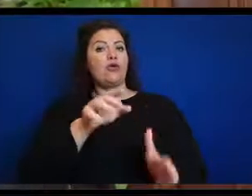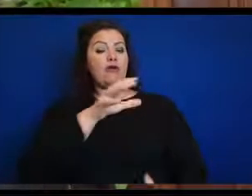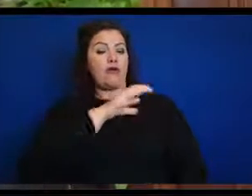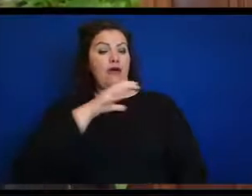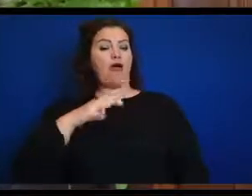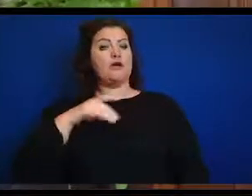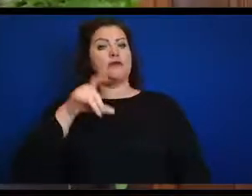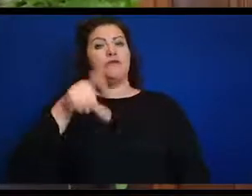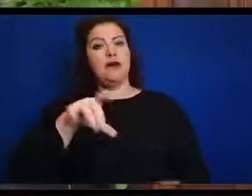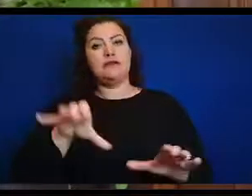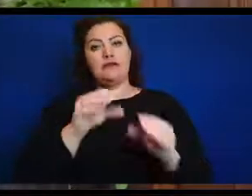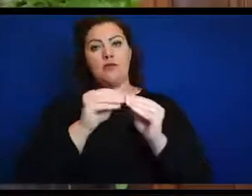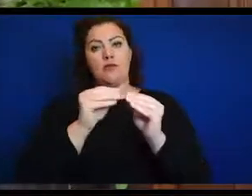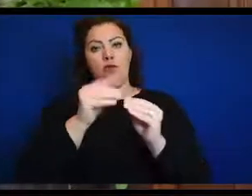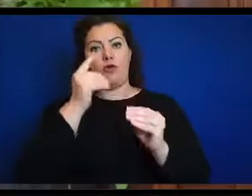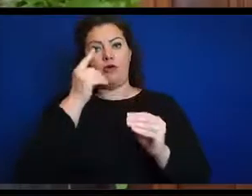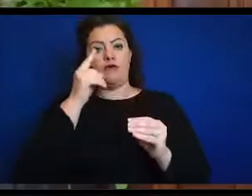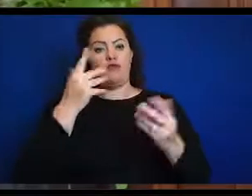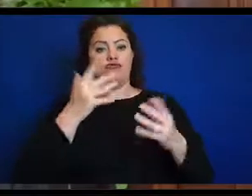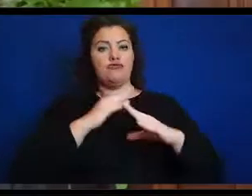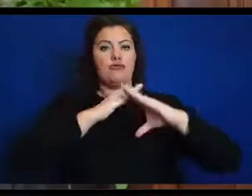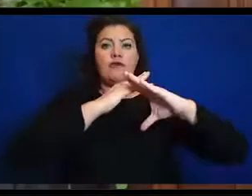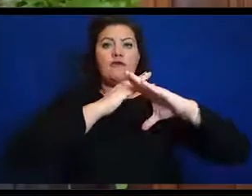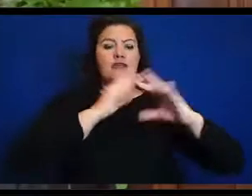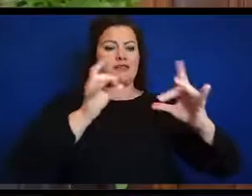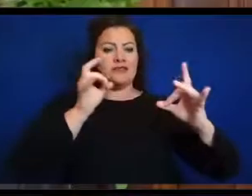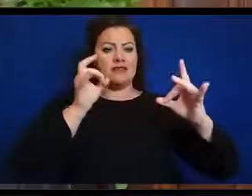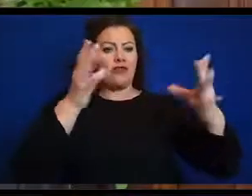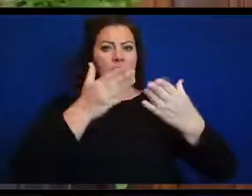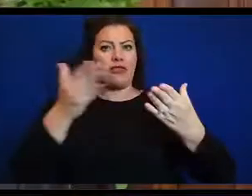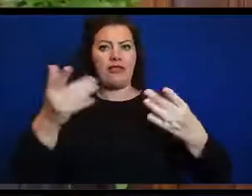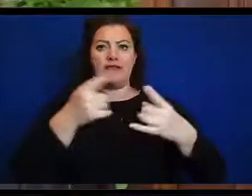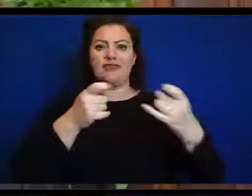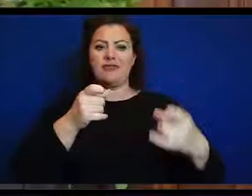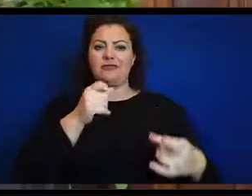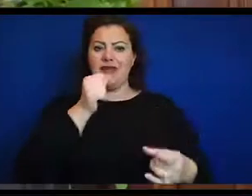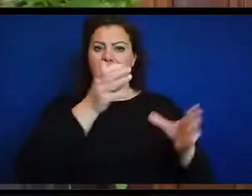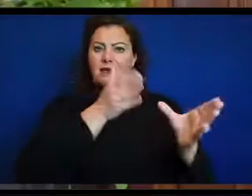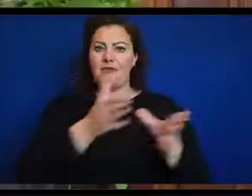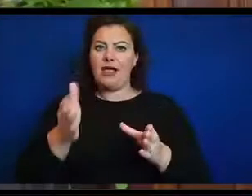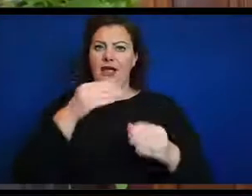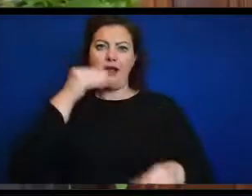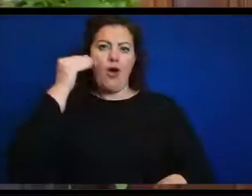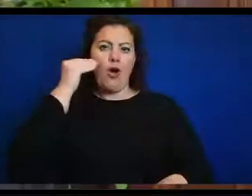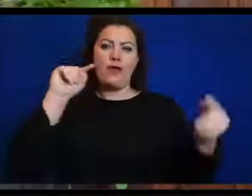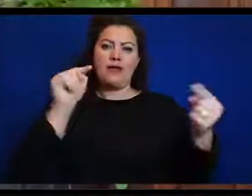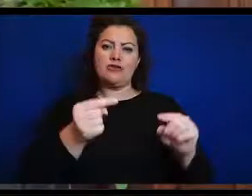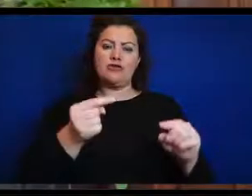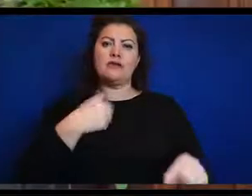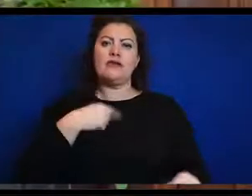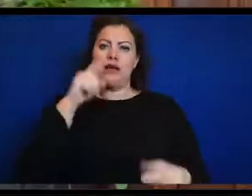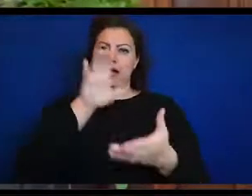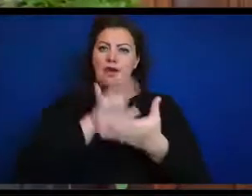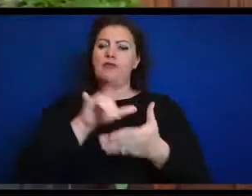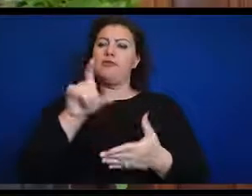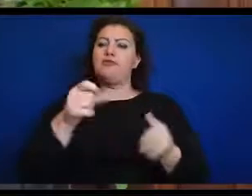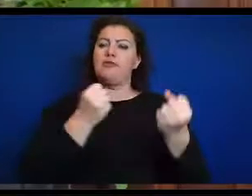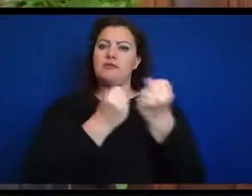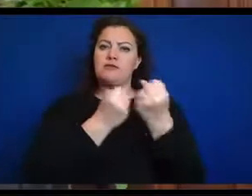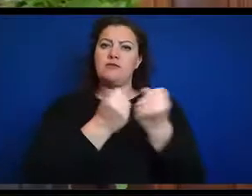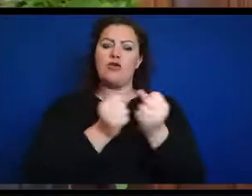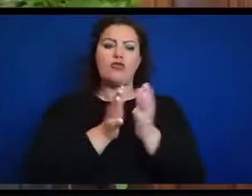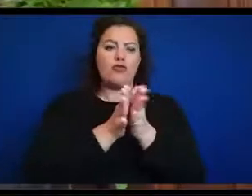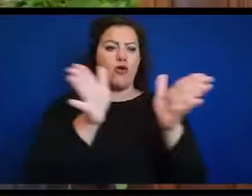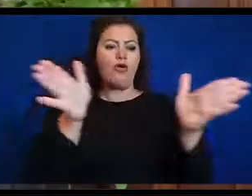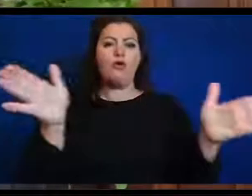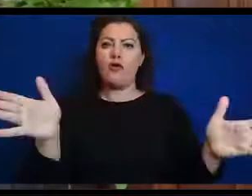prevent tragedies caused by unintentional home injuries. I believe we must support older adults